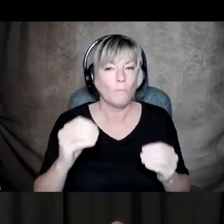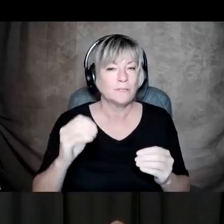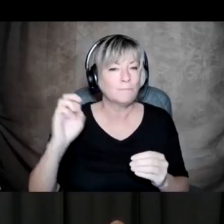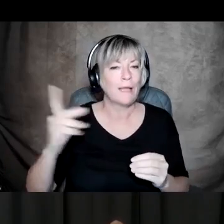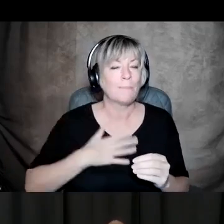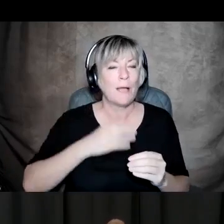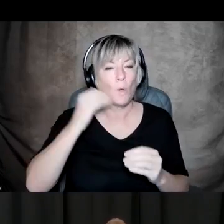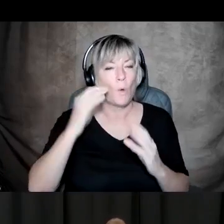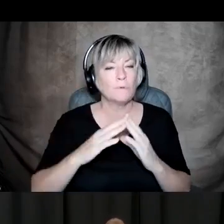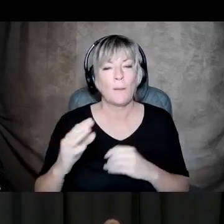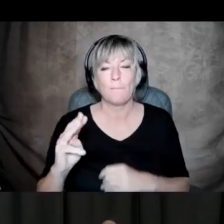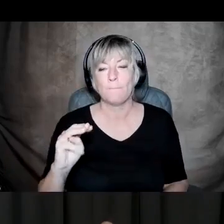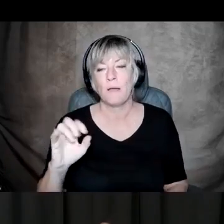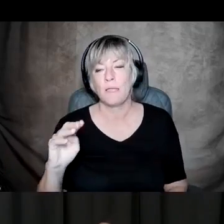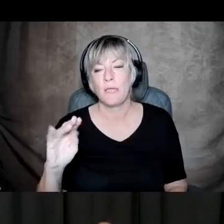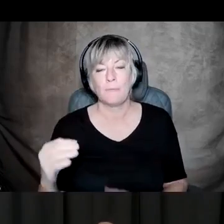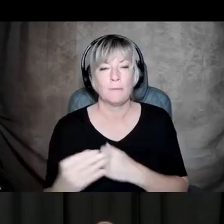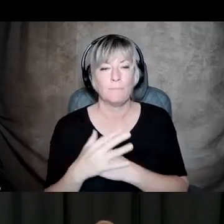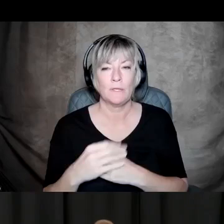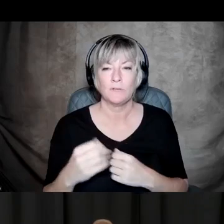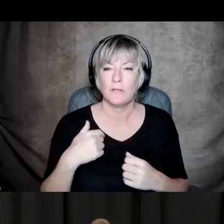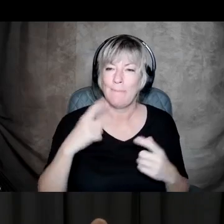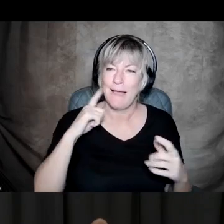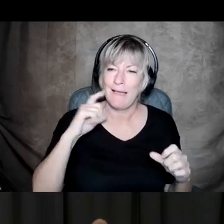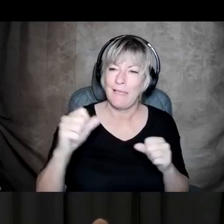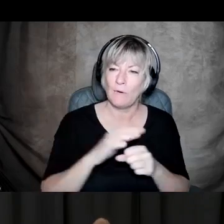of Miami Beach. Wait, am I loud enough for you?